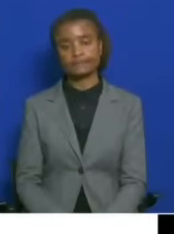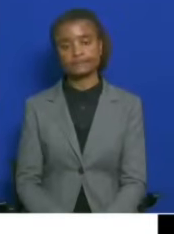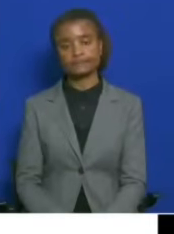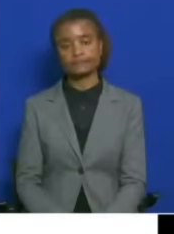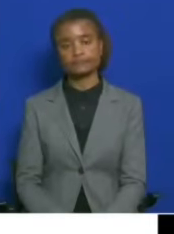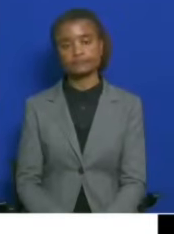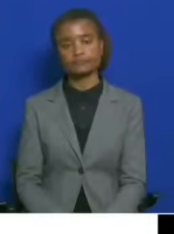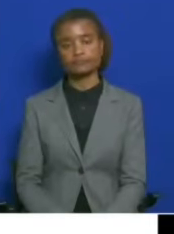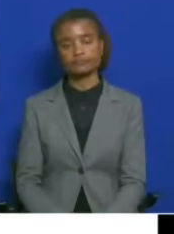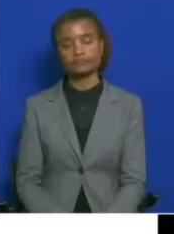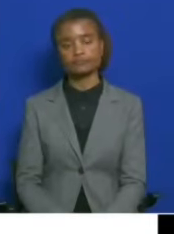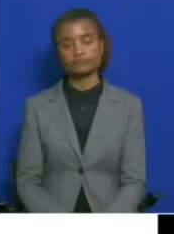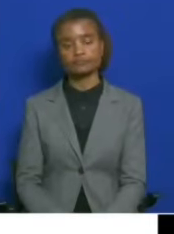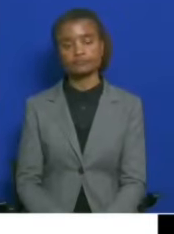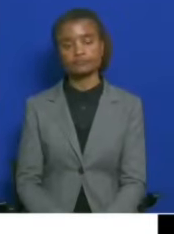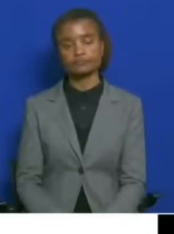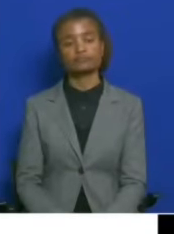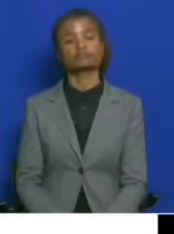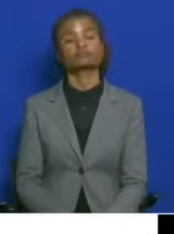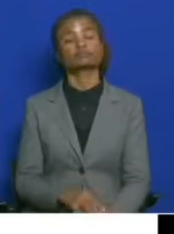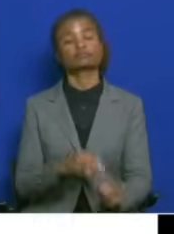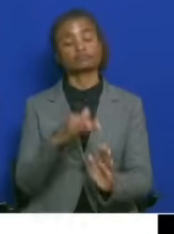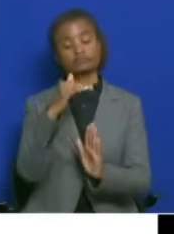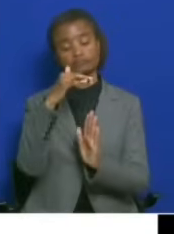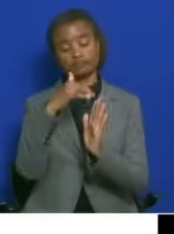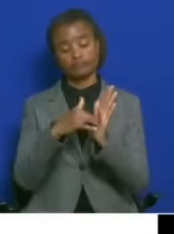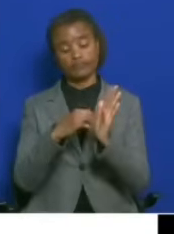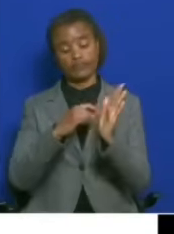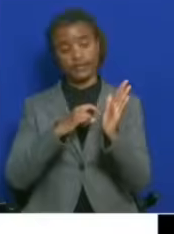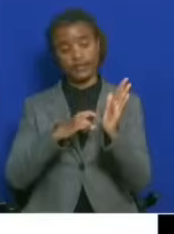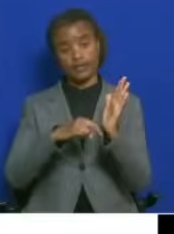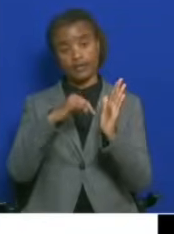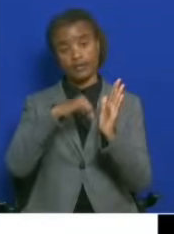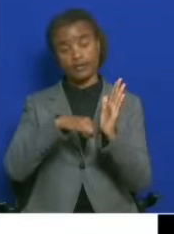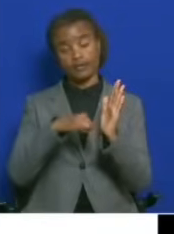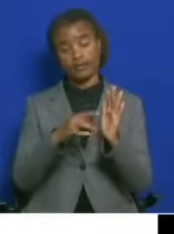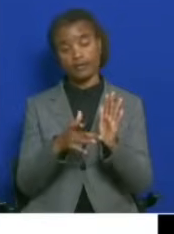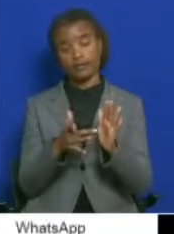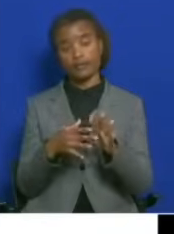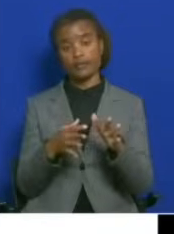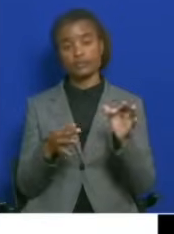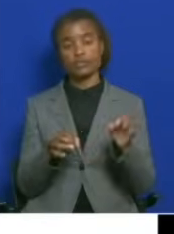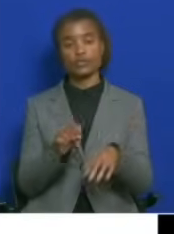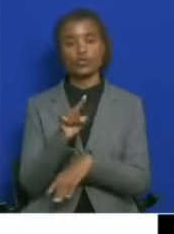If we scroll down on page 1750,